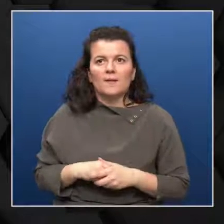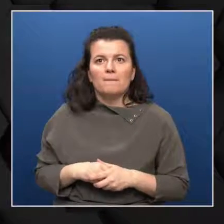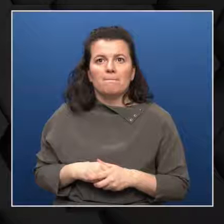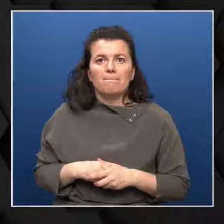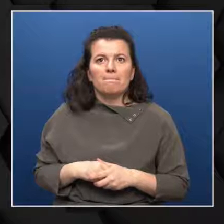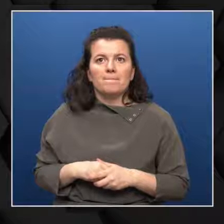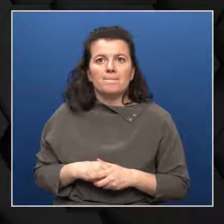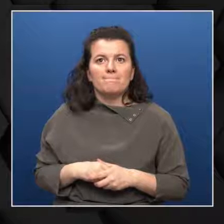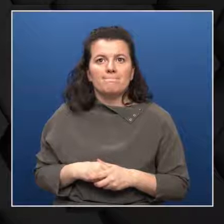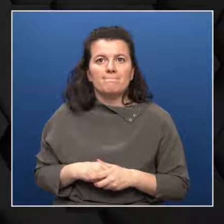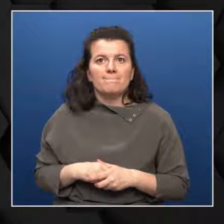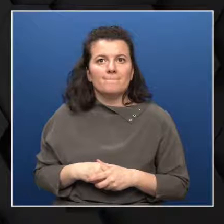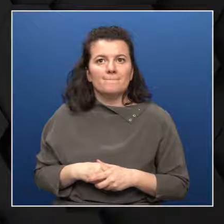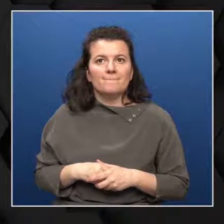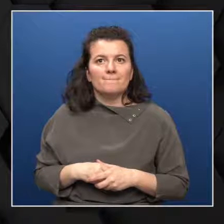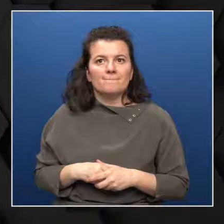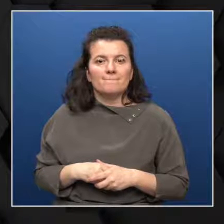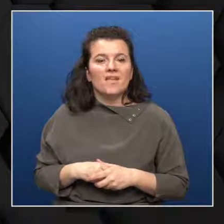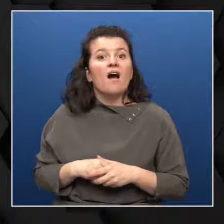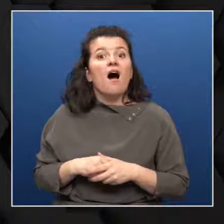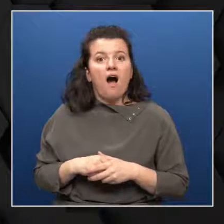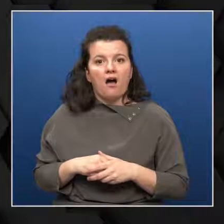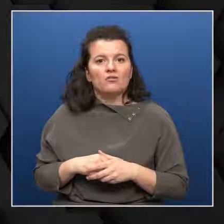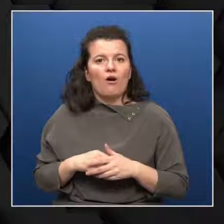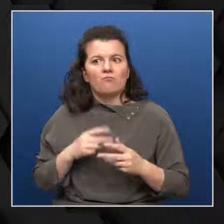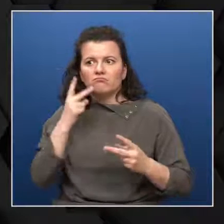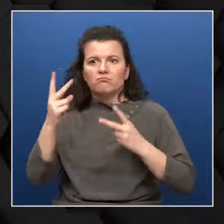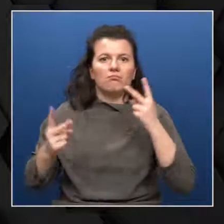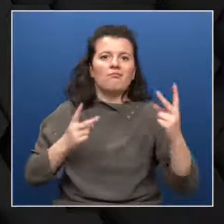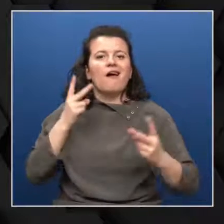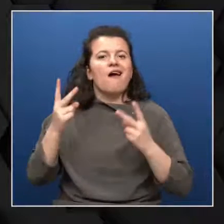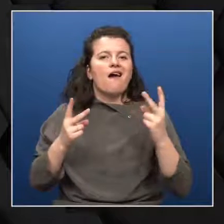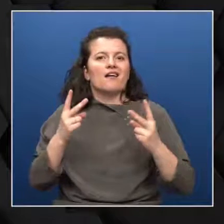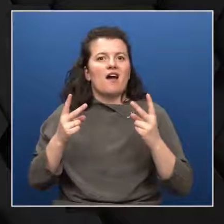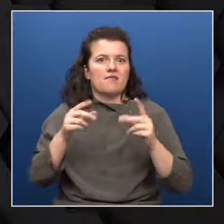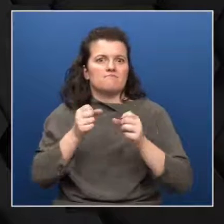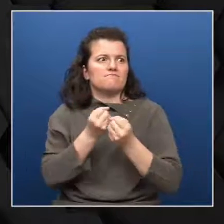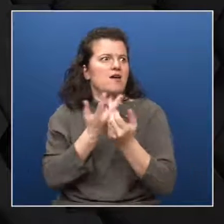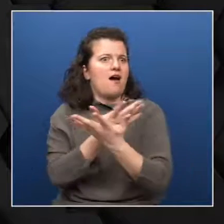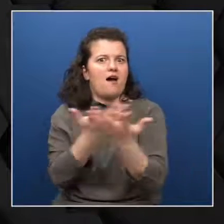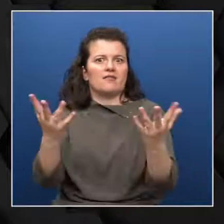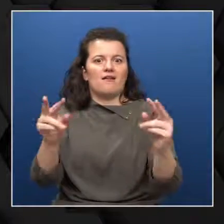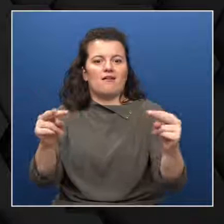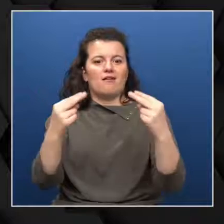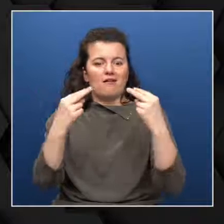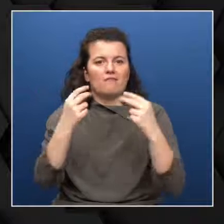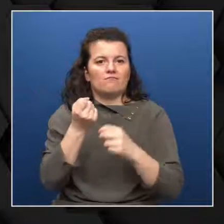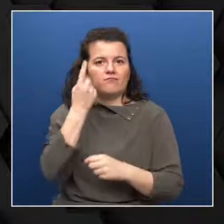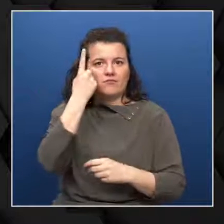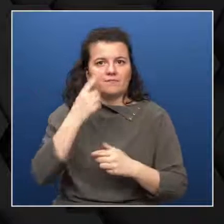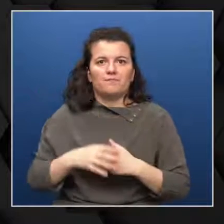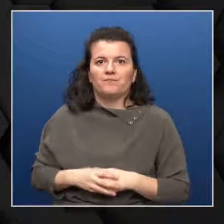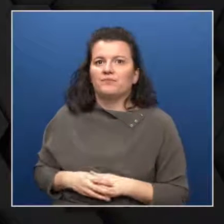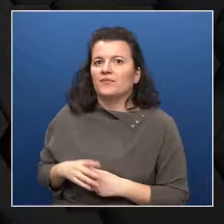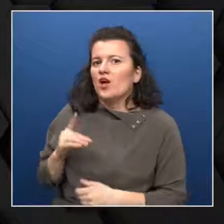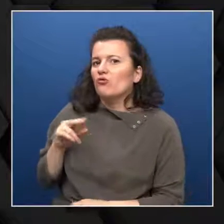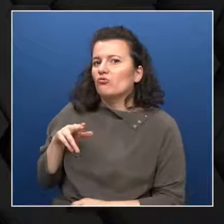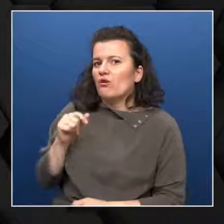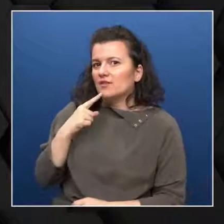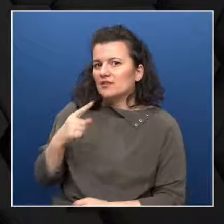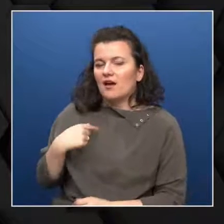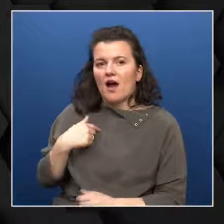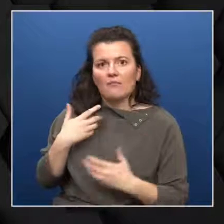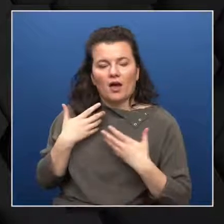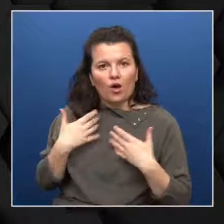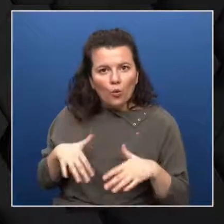broadly approach a very wide audience. So I find this whole conversation to be fascinating. And I've interrupted